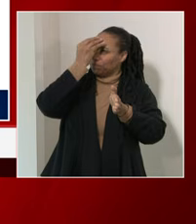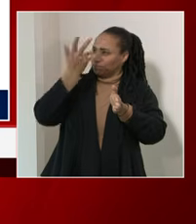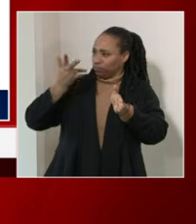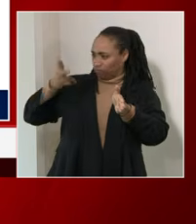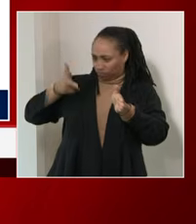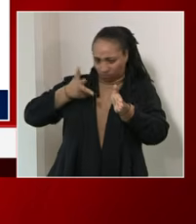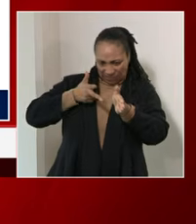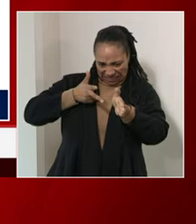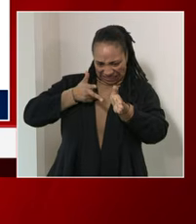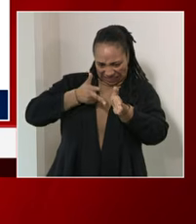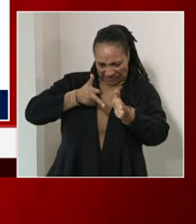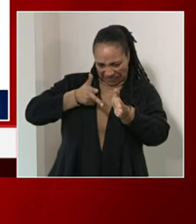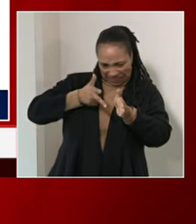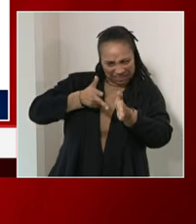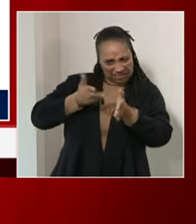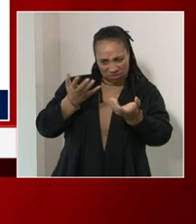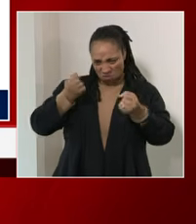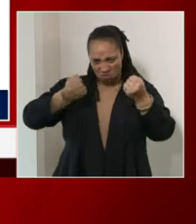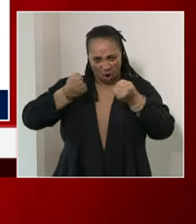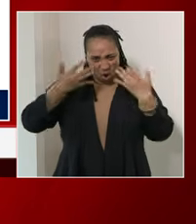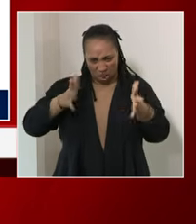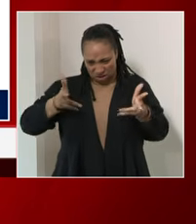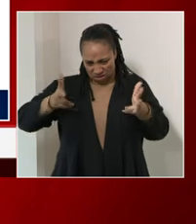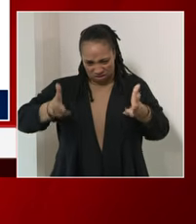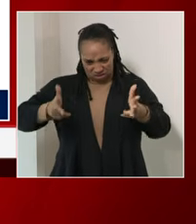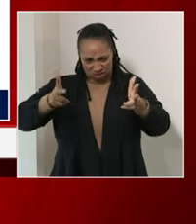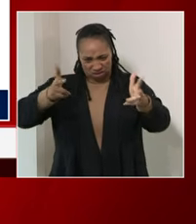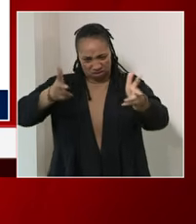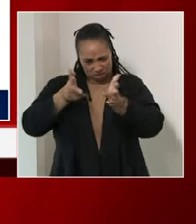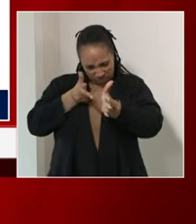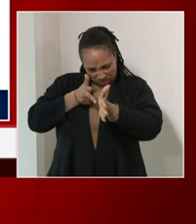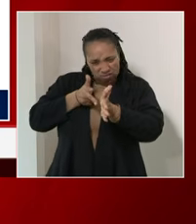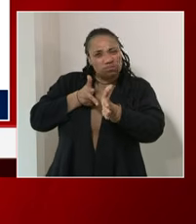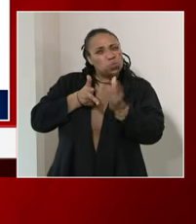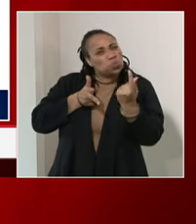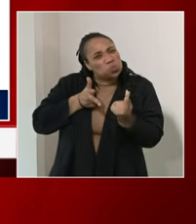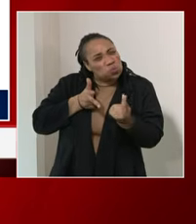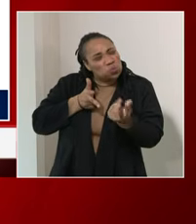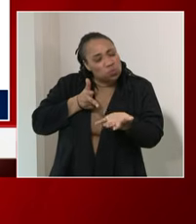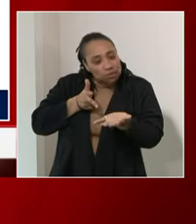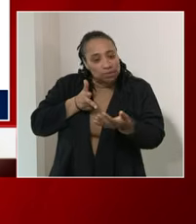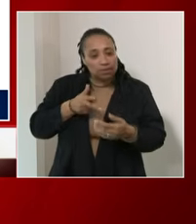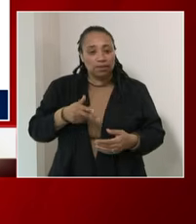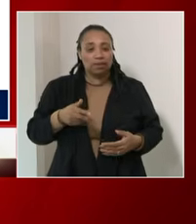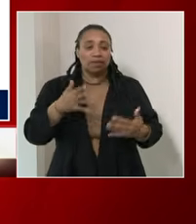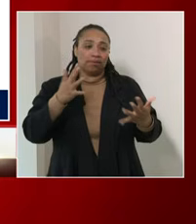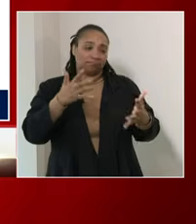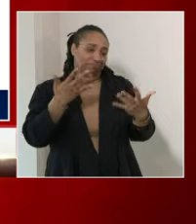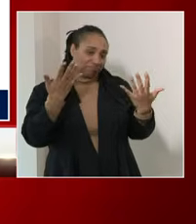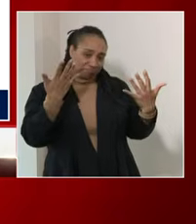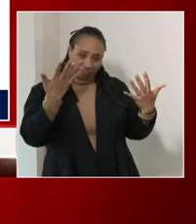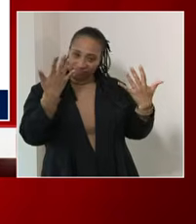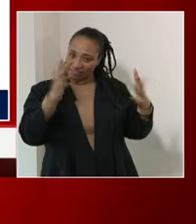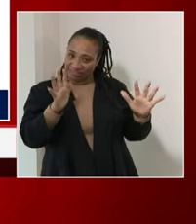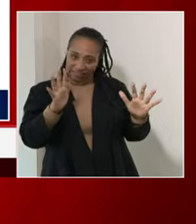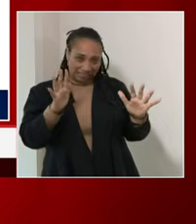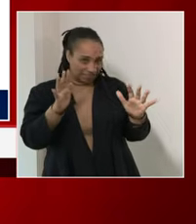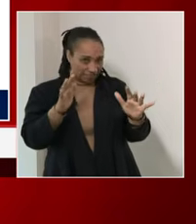up so people can drive through better? I think that we have addressed a lot of those streets that you are referring to. When we talked